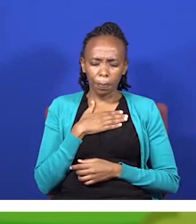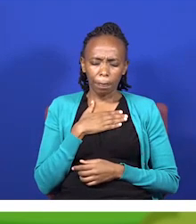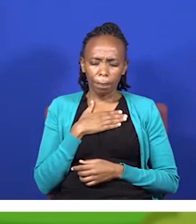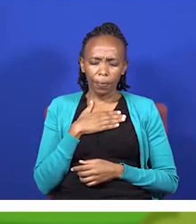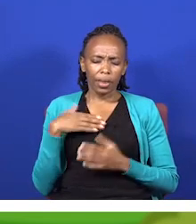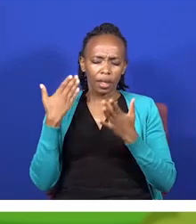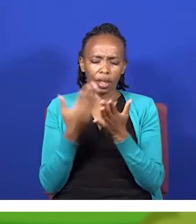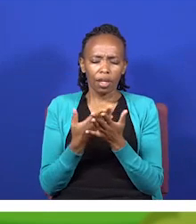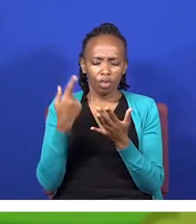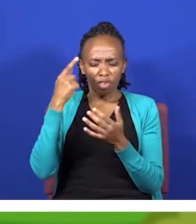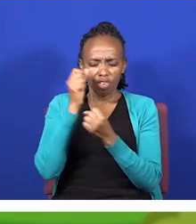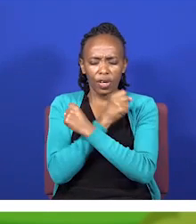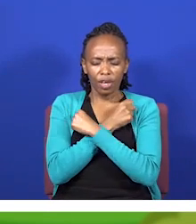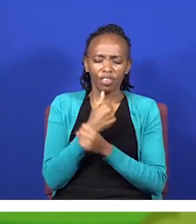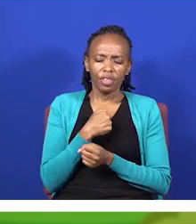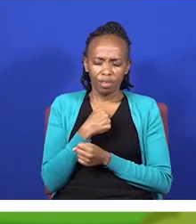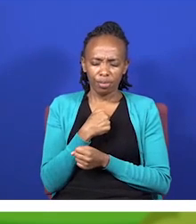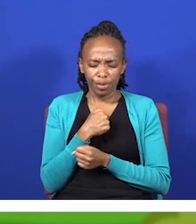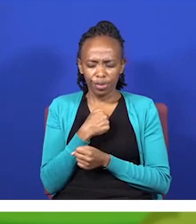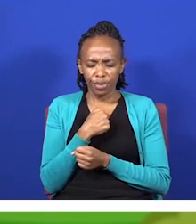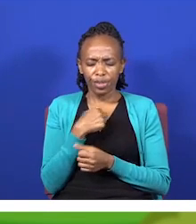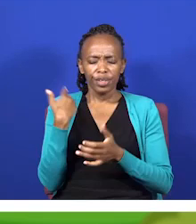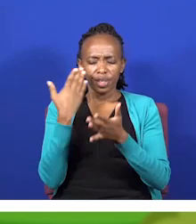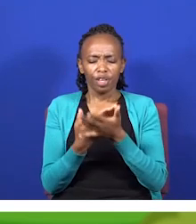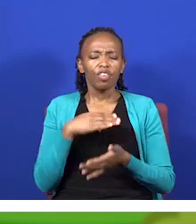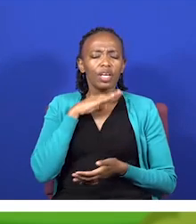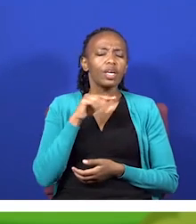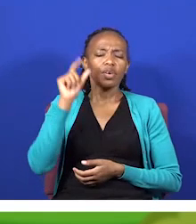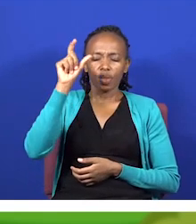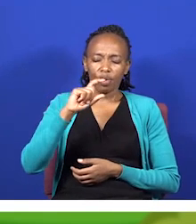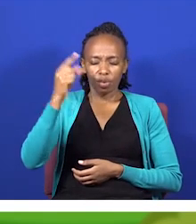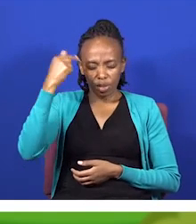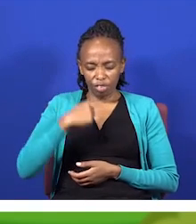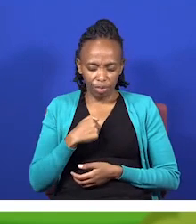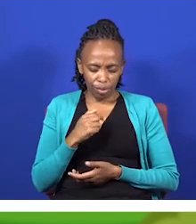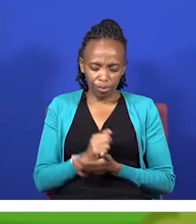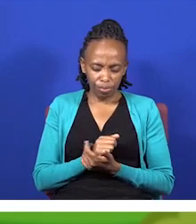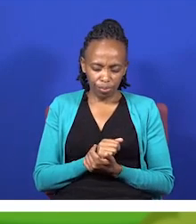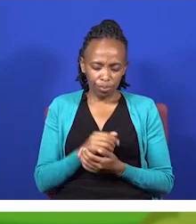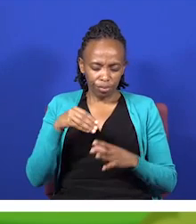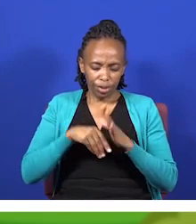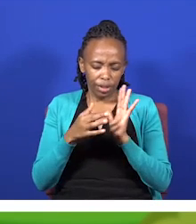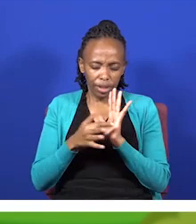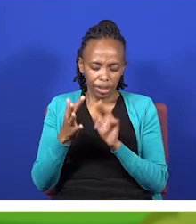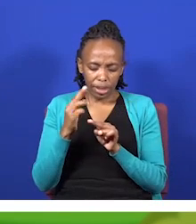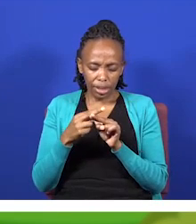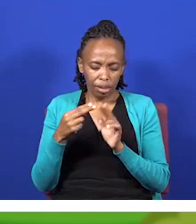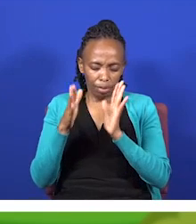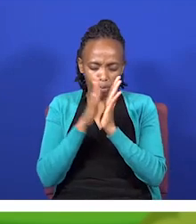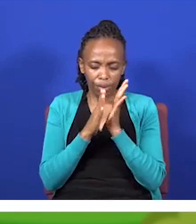Thank you for loving me. Thank you for dying on the cross for me. In Jesus' name I